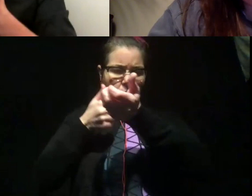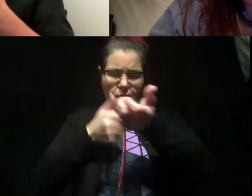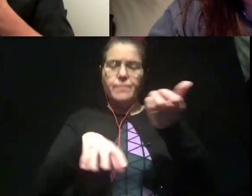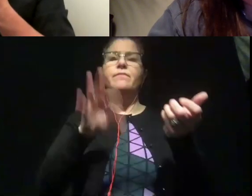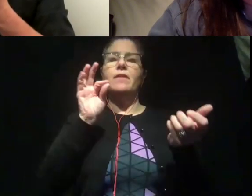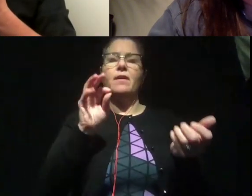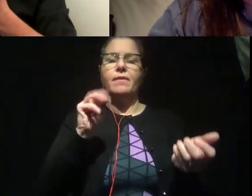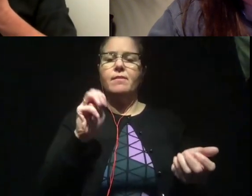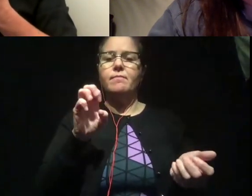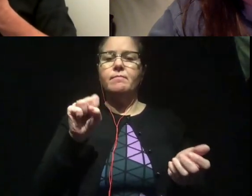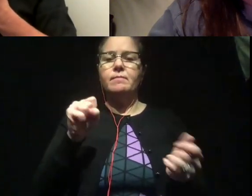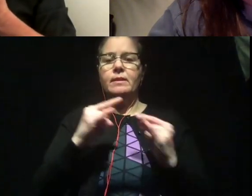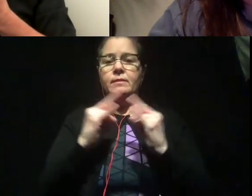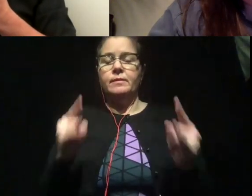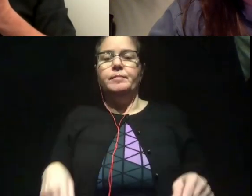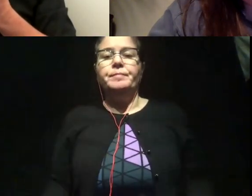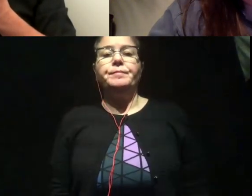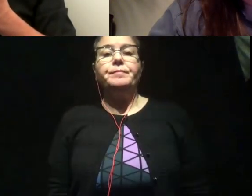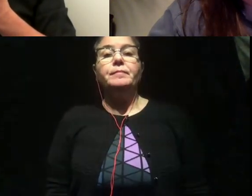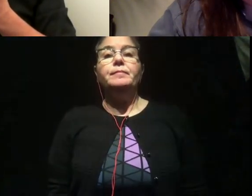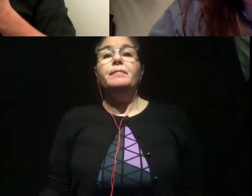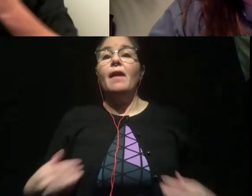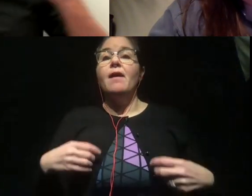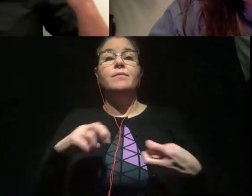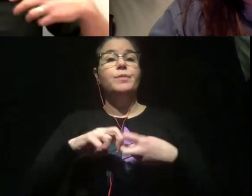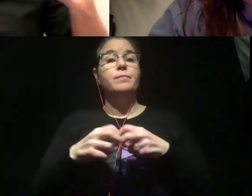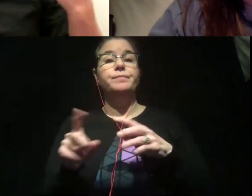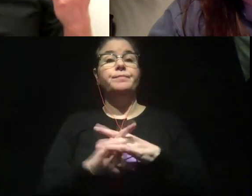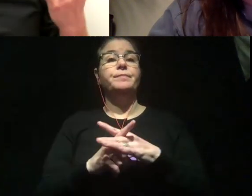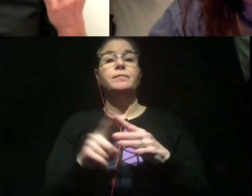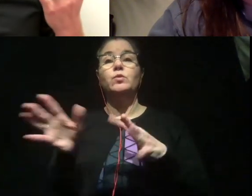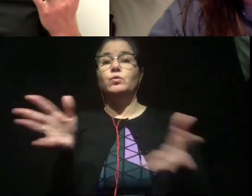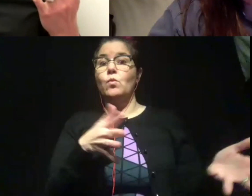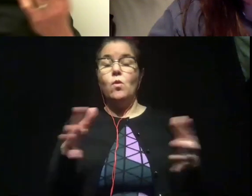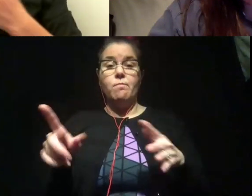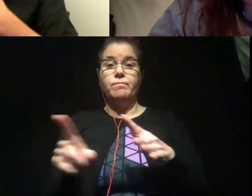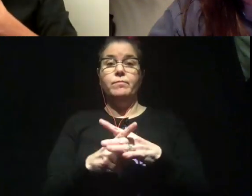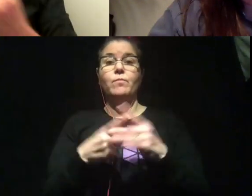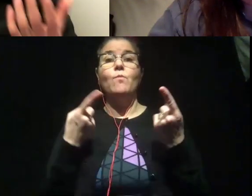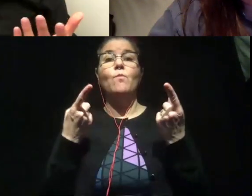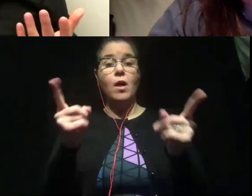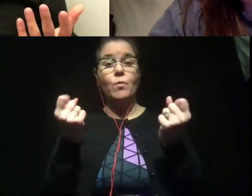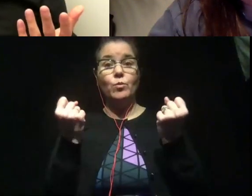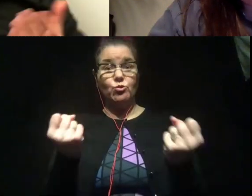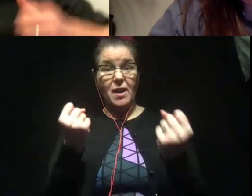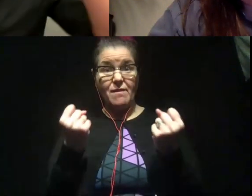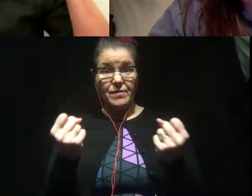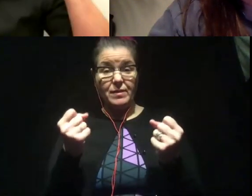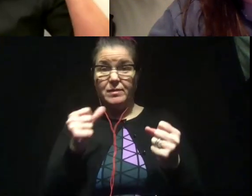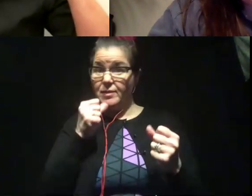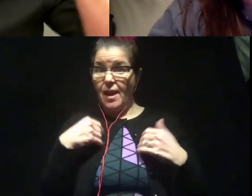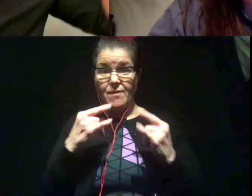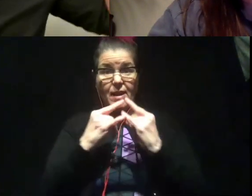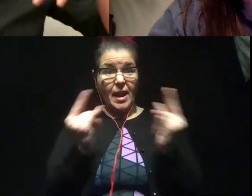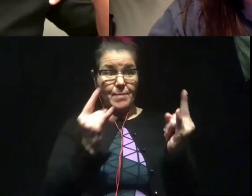tent. We've had issues where a storm came up while we were driving snowmobiles, so we didn't have a camp. We had broken